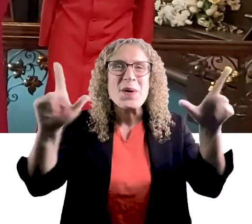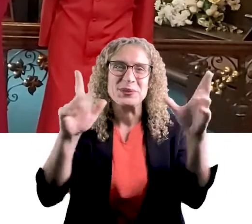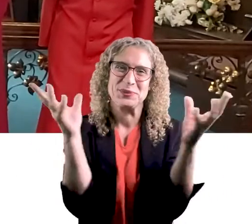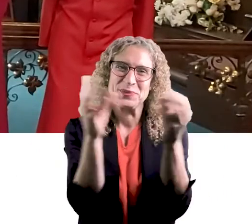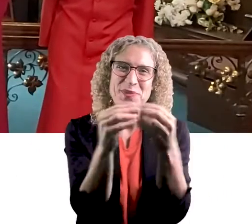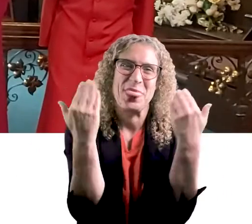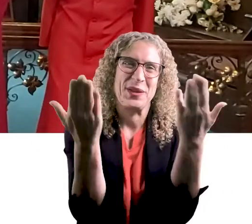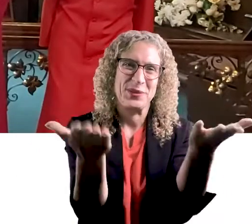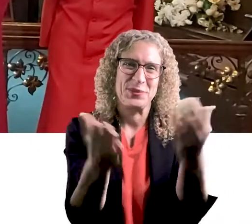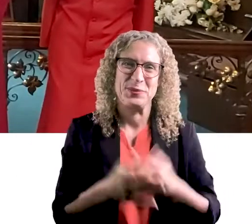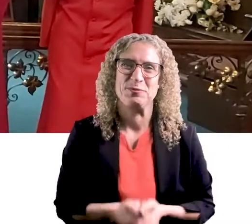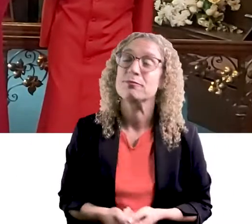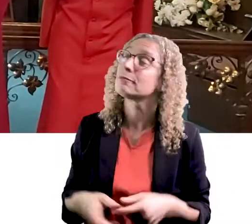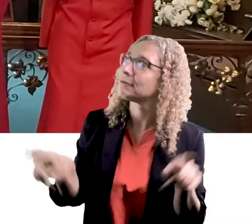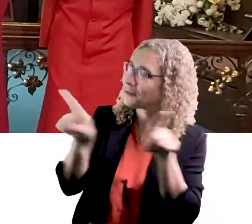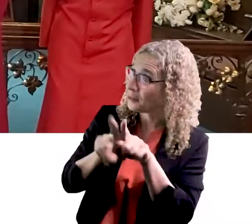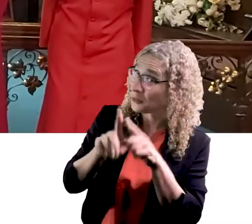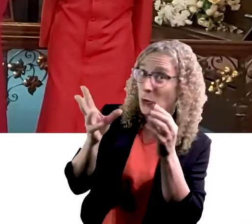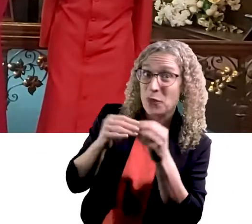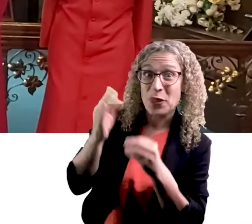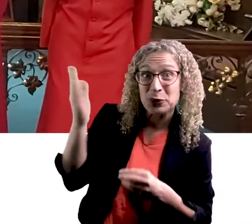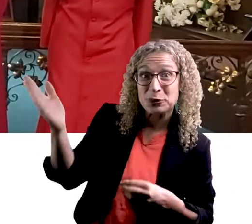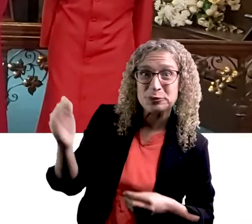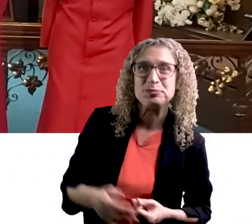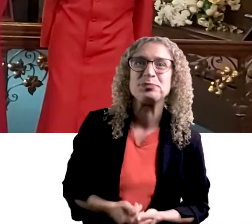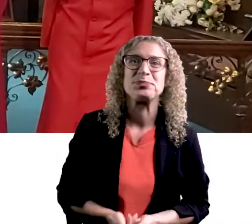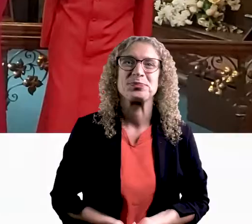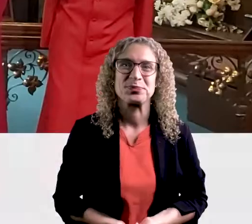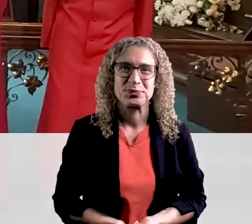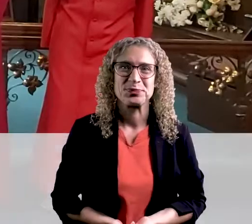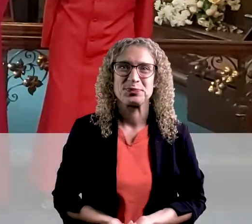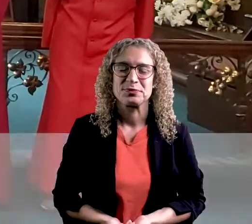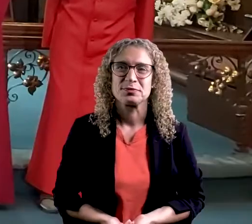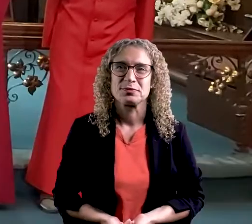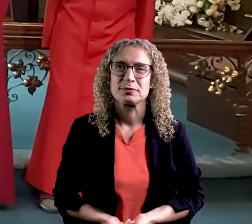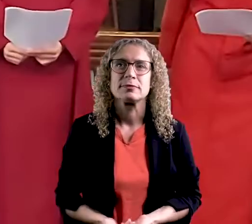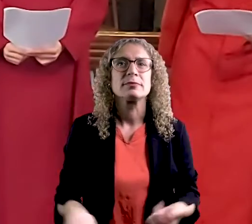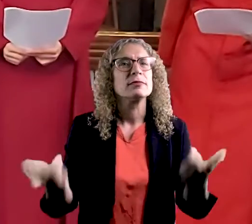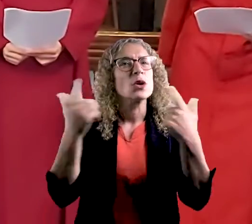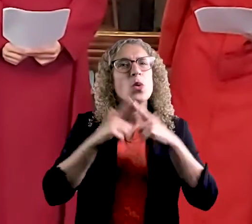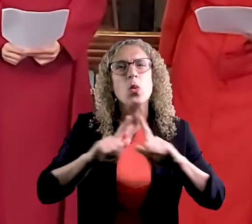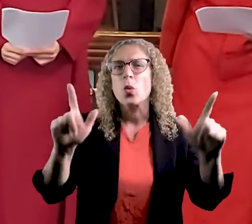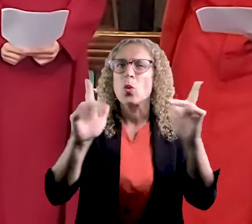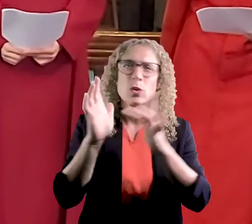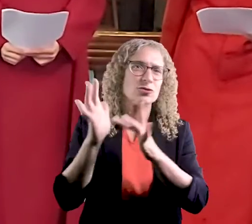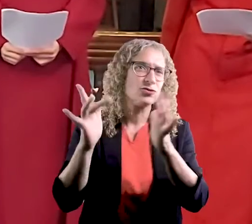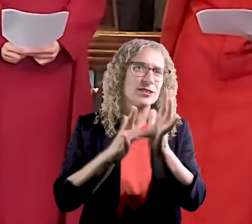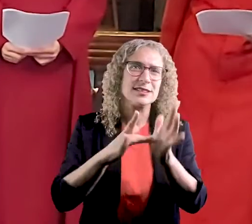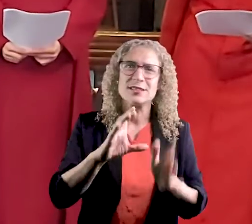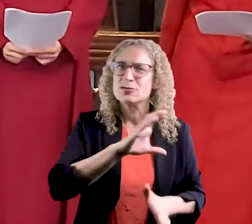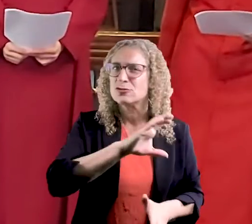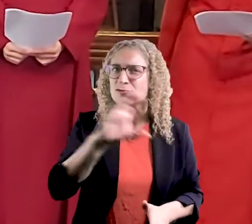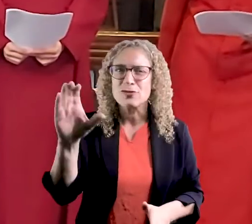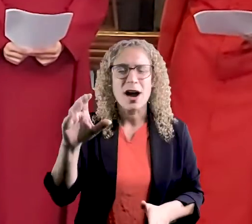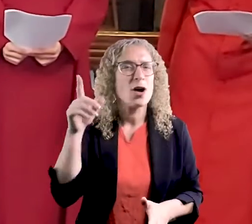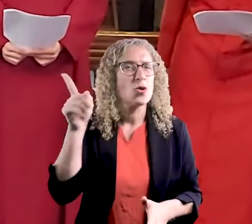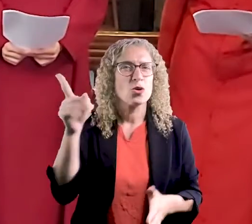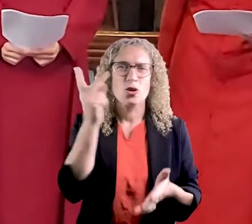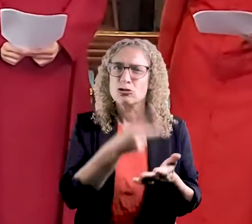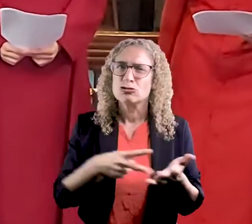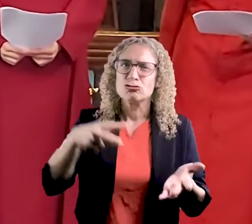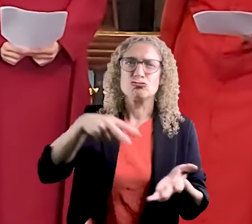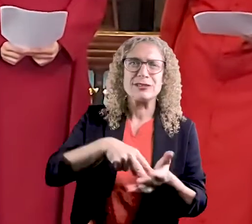The Lord be with you. And also with you. Lord Jesus Christ,